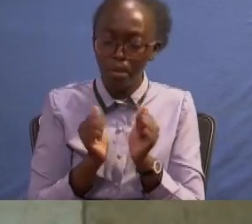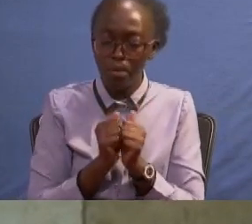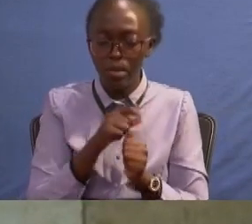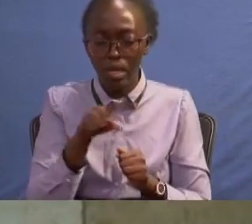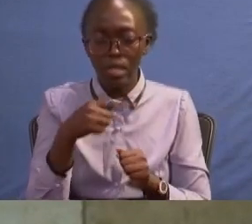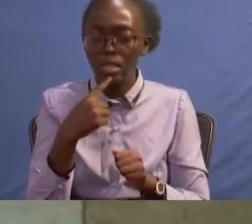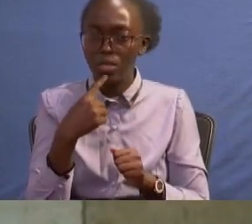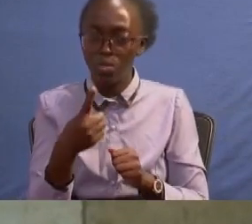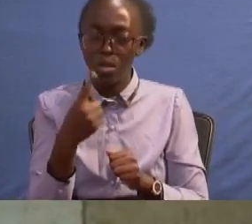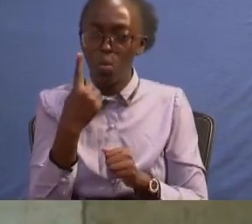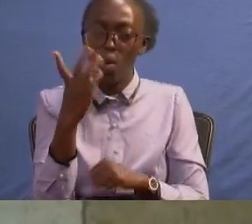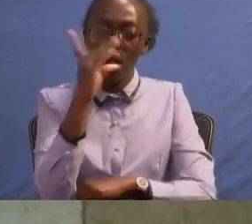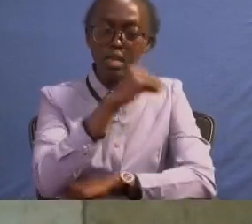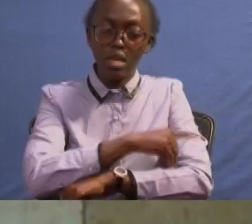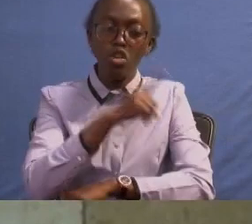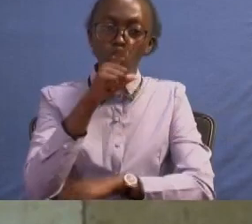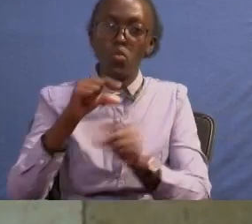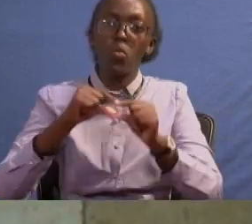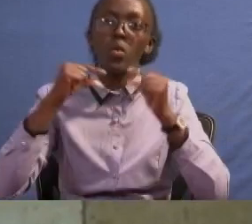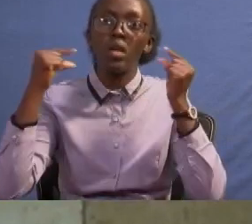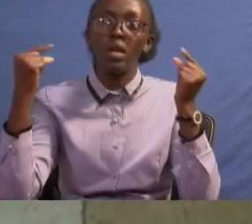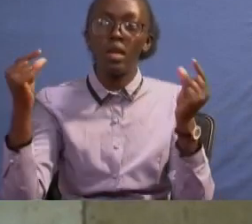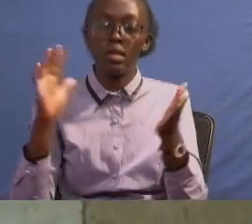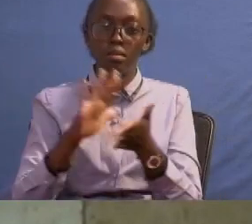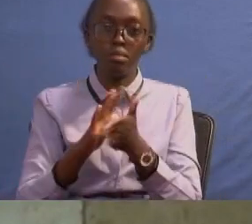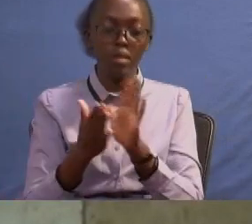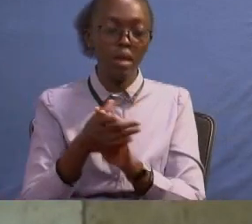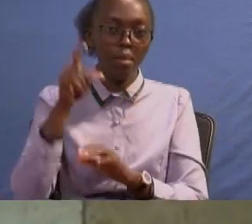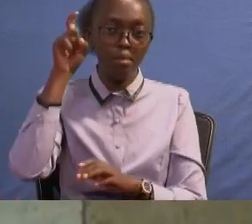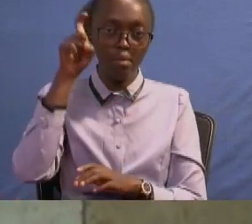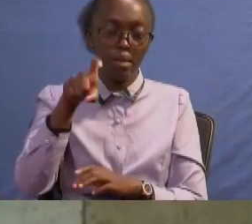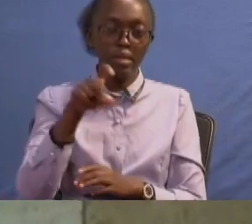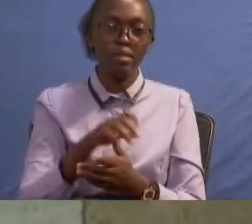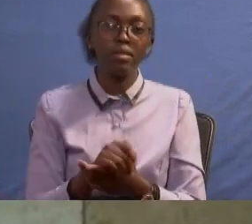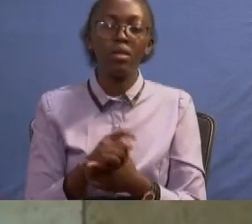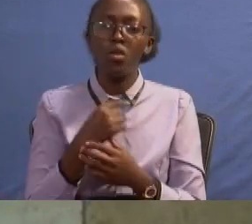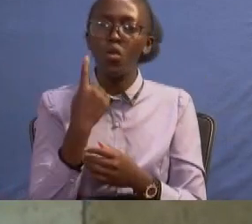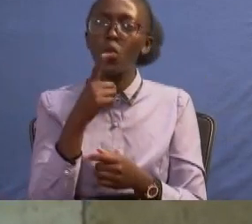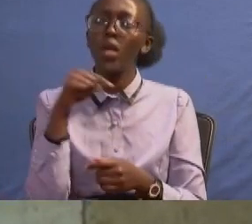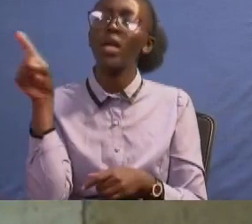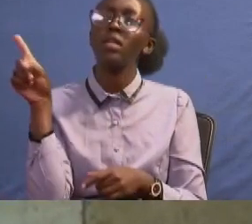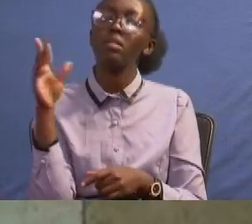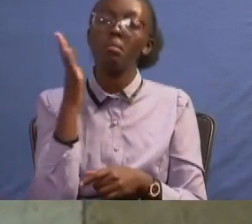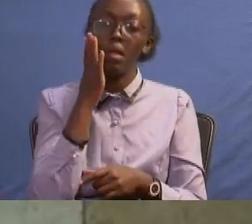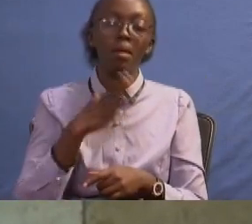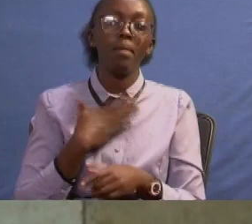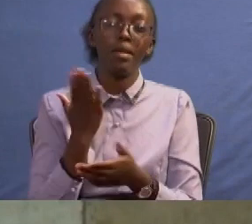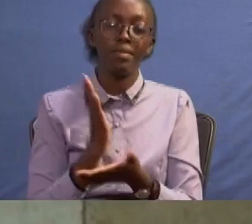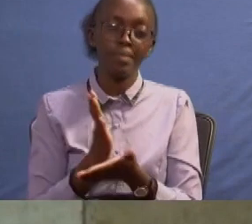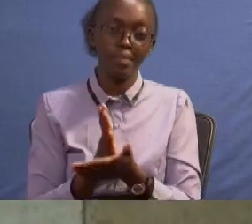day you will be great people in the land. Who was right? My mother was